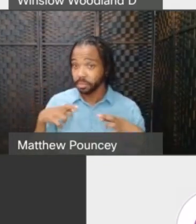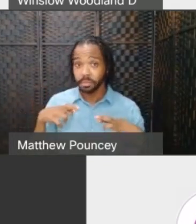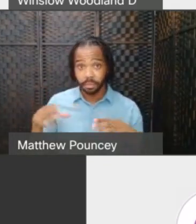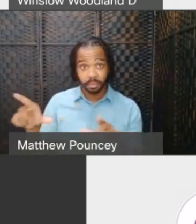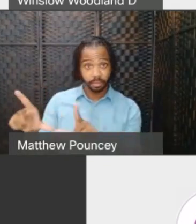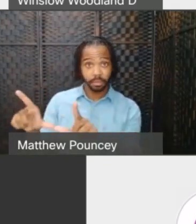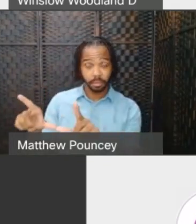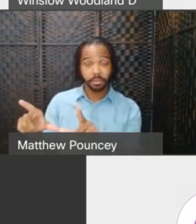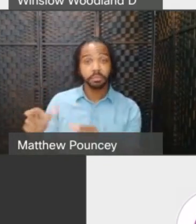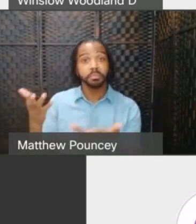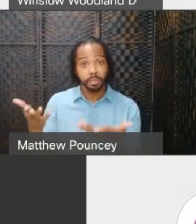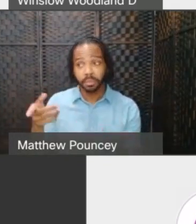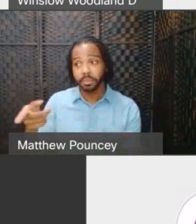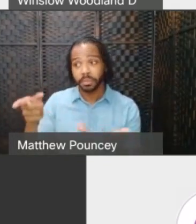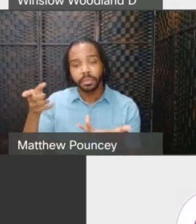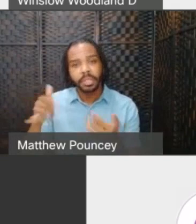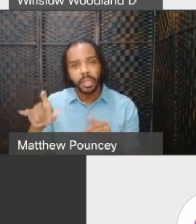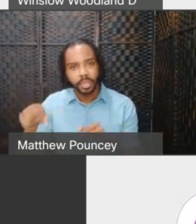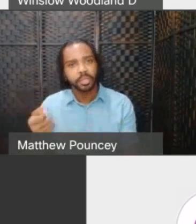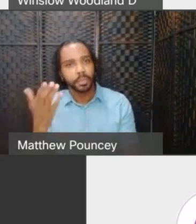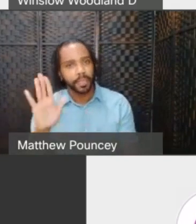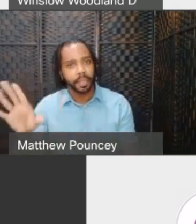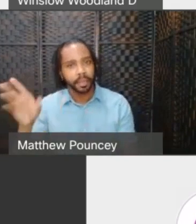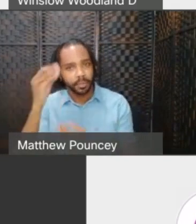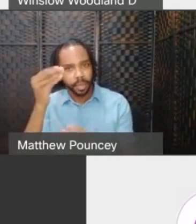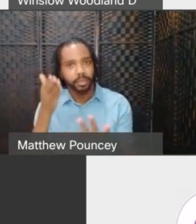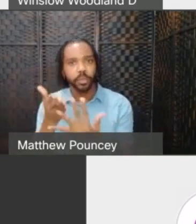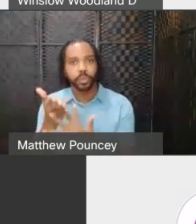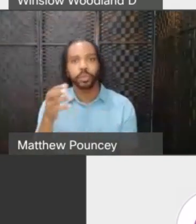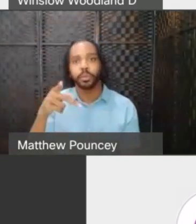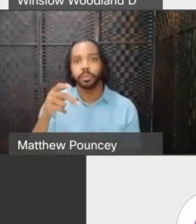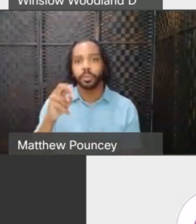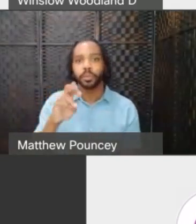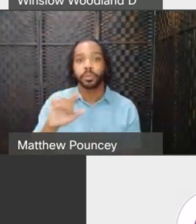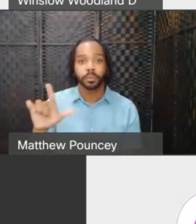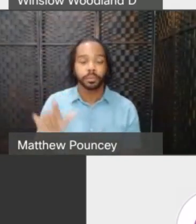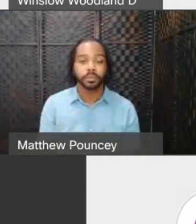know, they still need to submit their information in the portal.